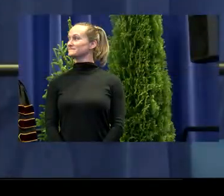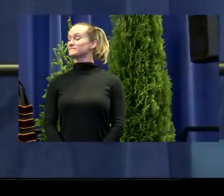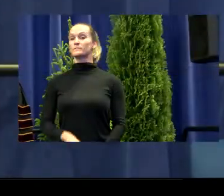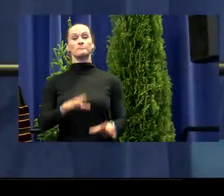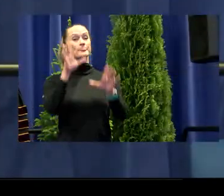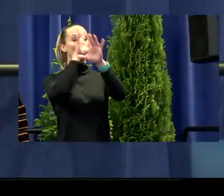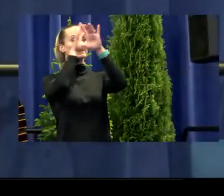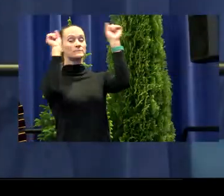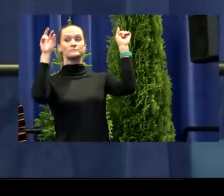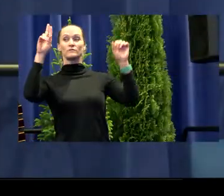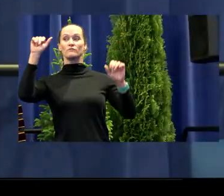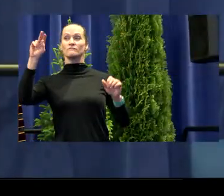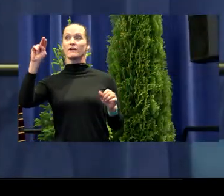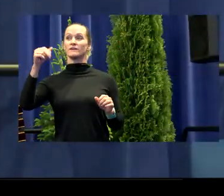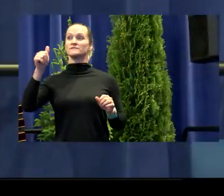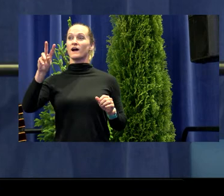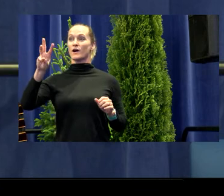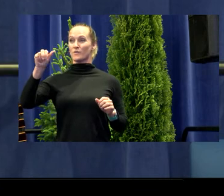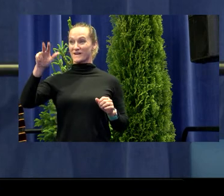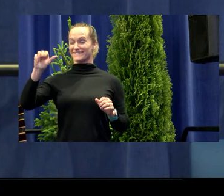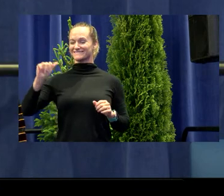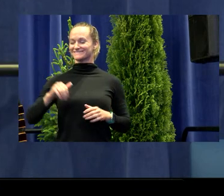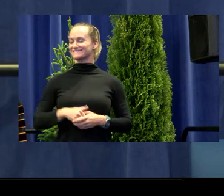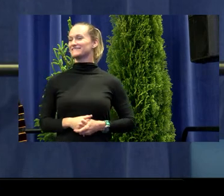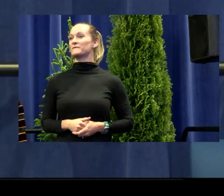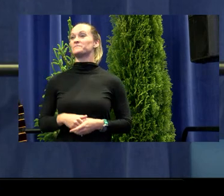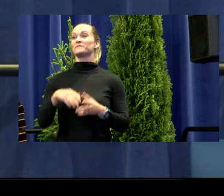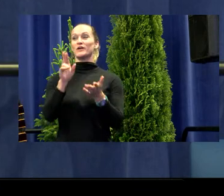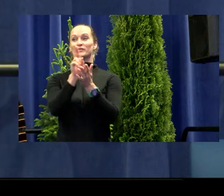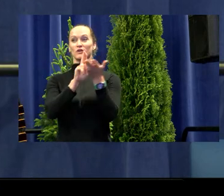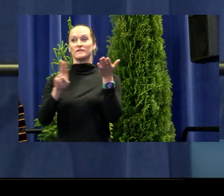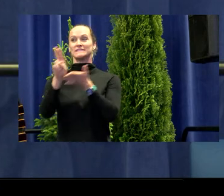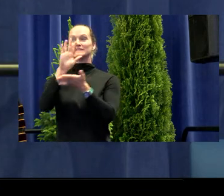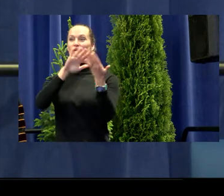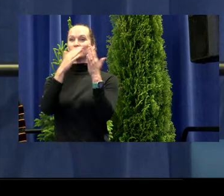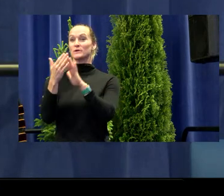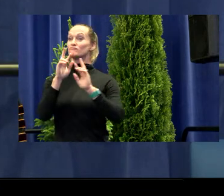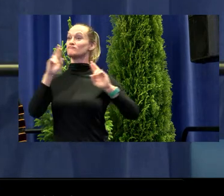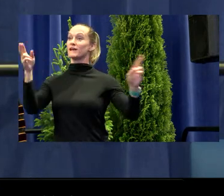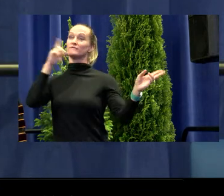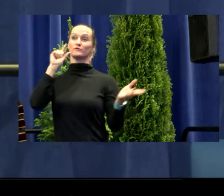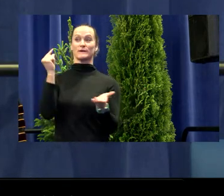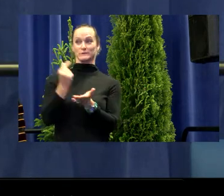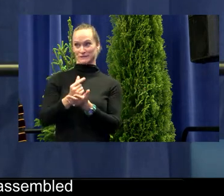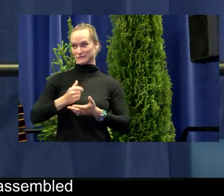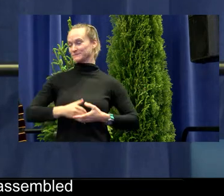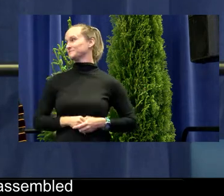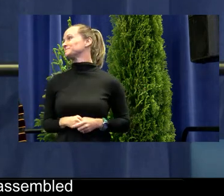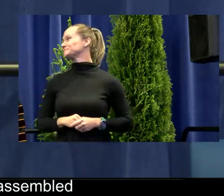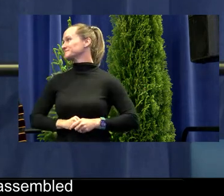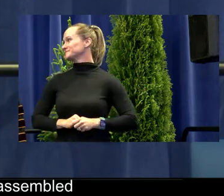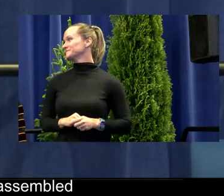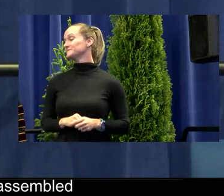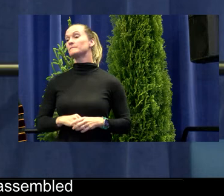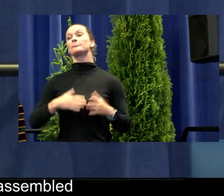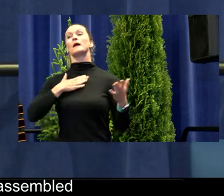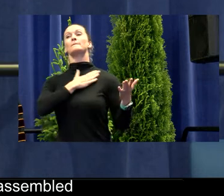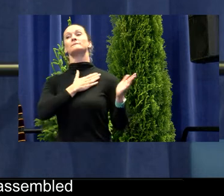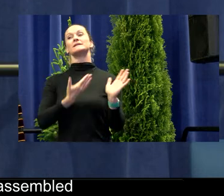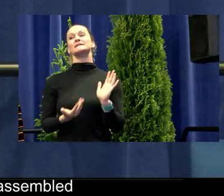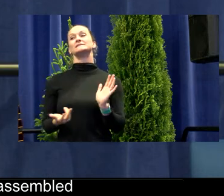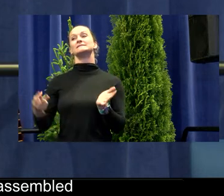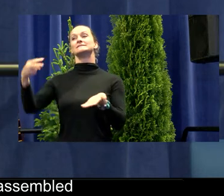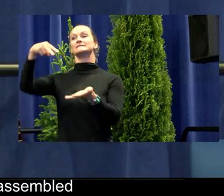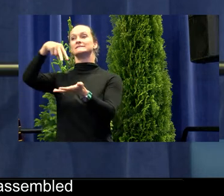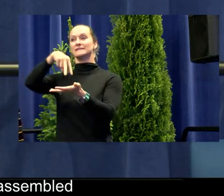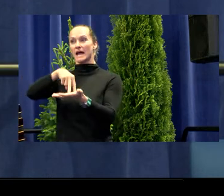President Randhawa, the university community is assembled for commencement. Please stand as you are